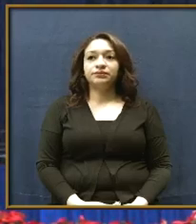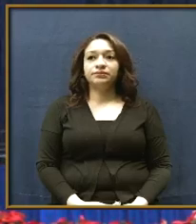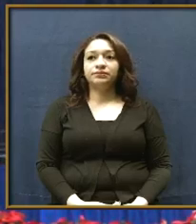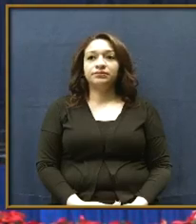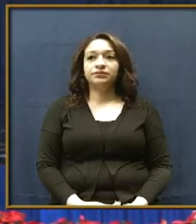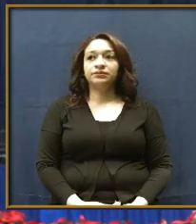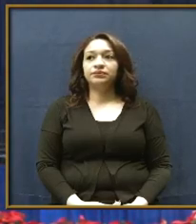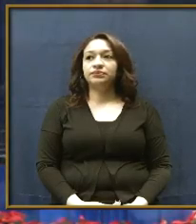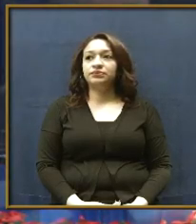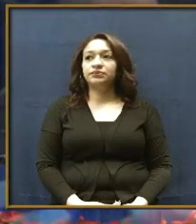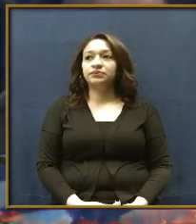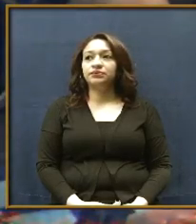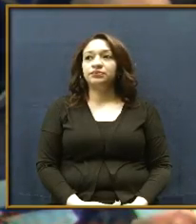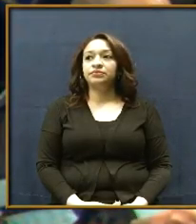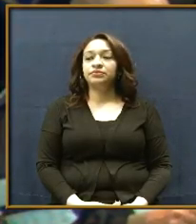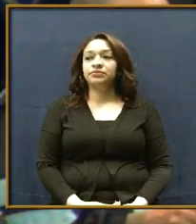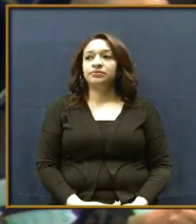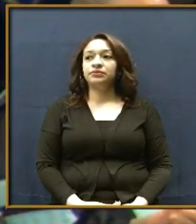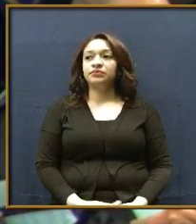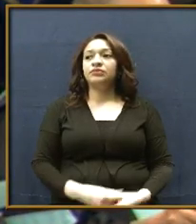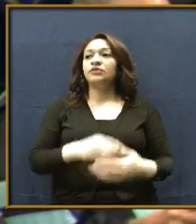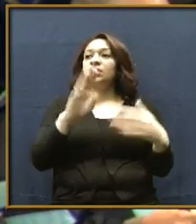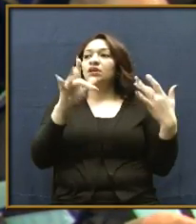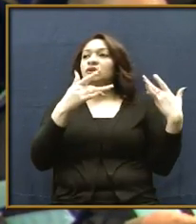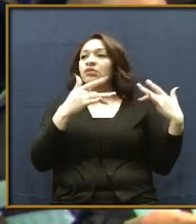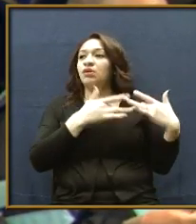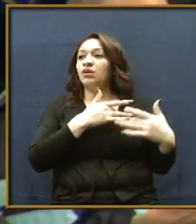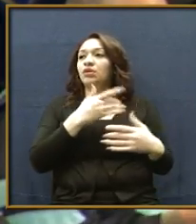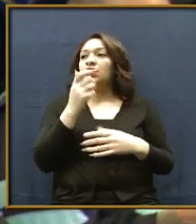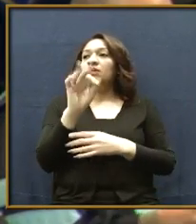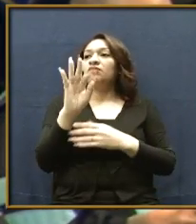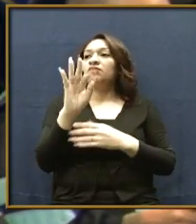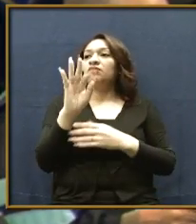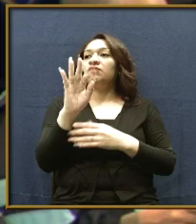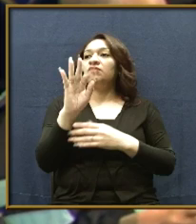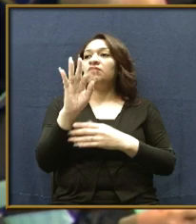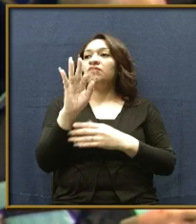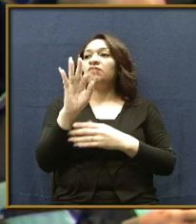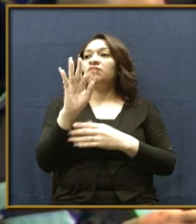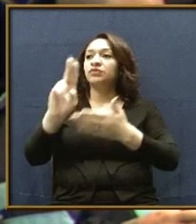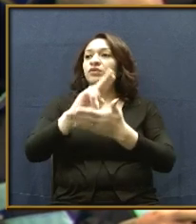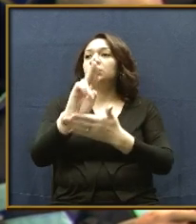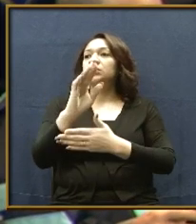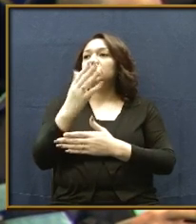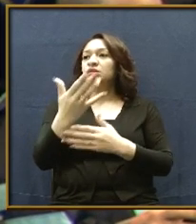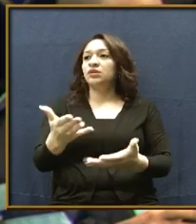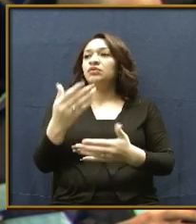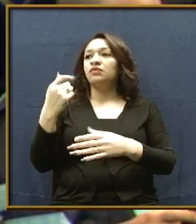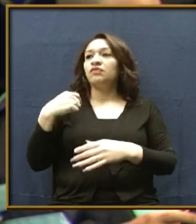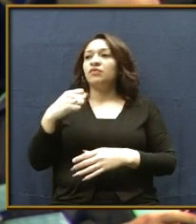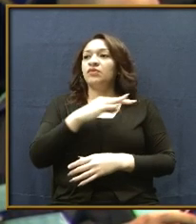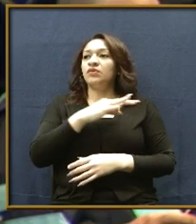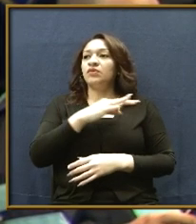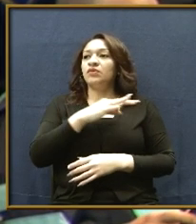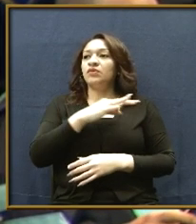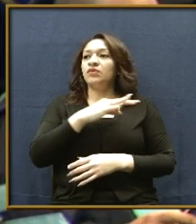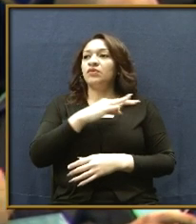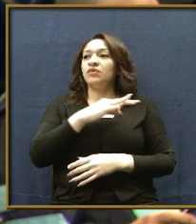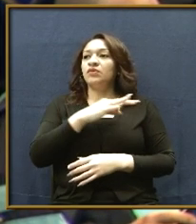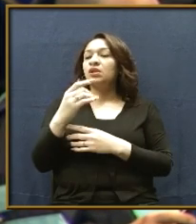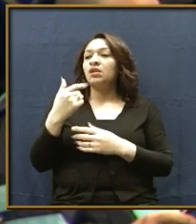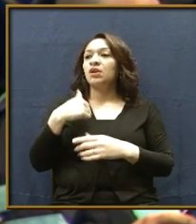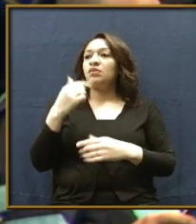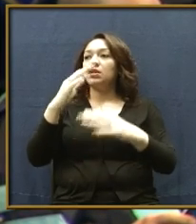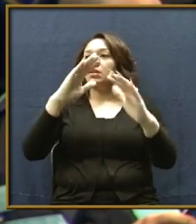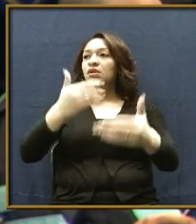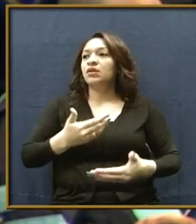At the heart of every great university is its faculty, who guide and mentor. I'd like to ask the members